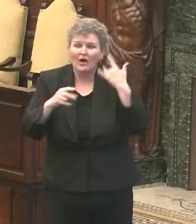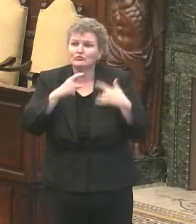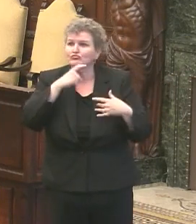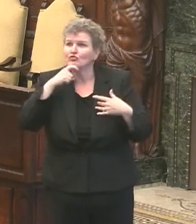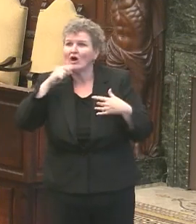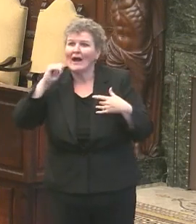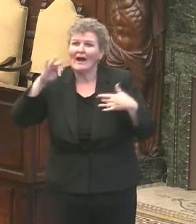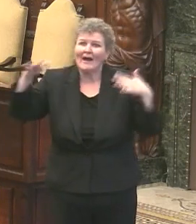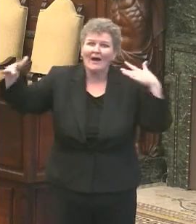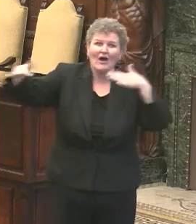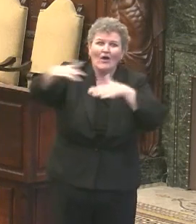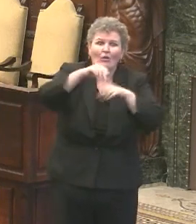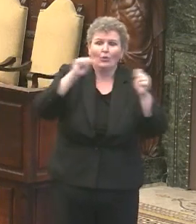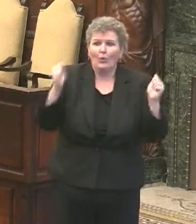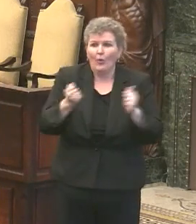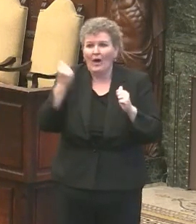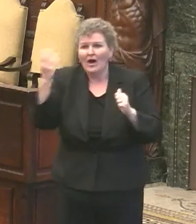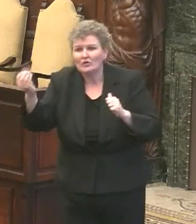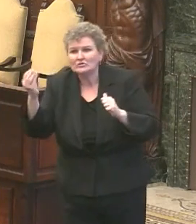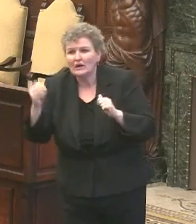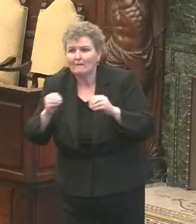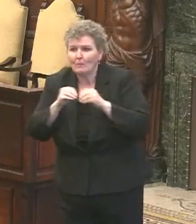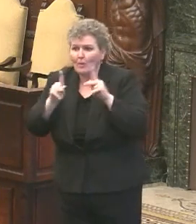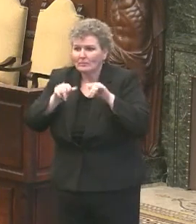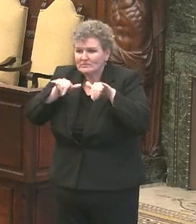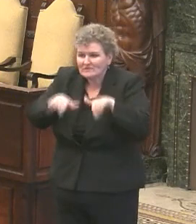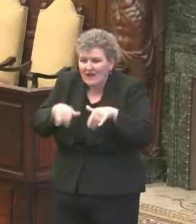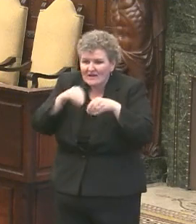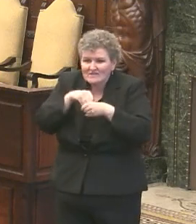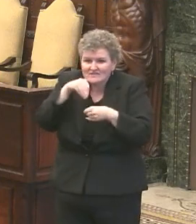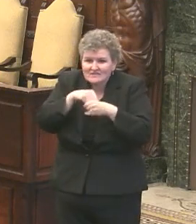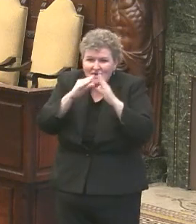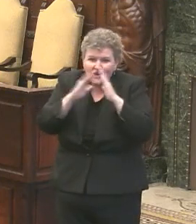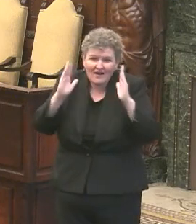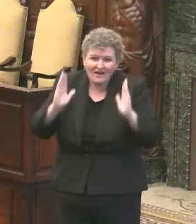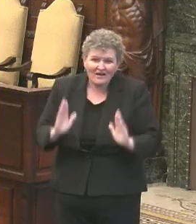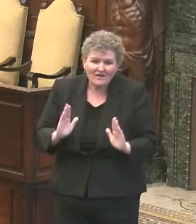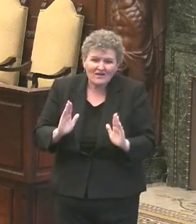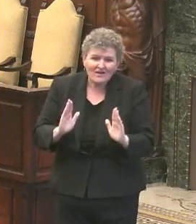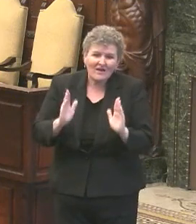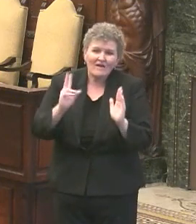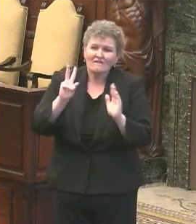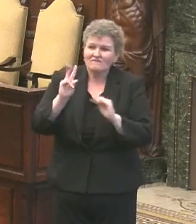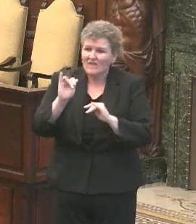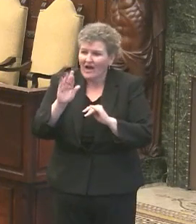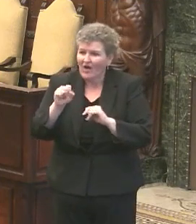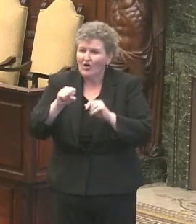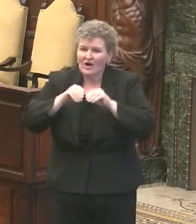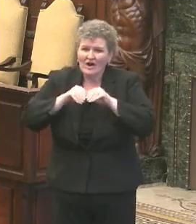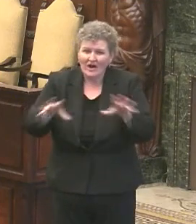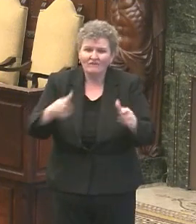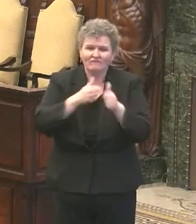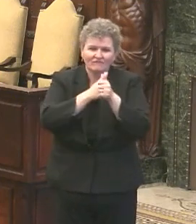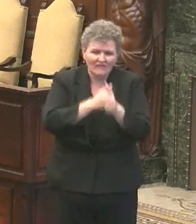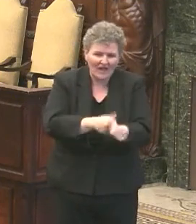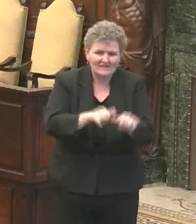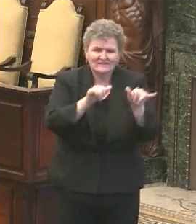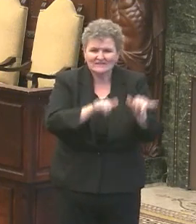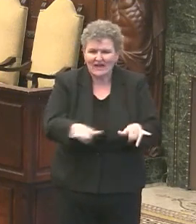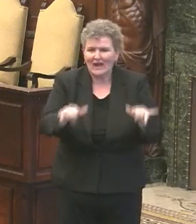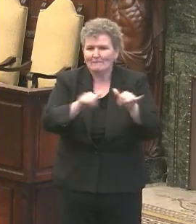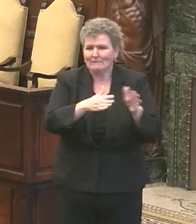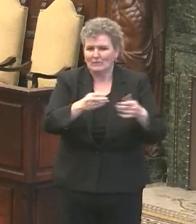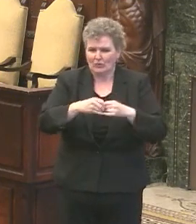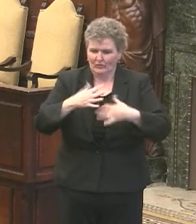more people being indoors. And it appears that then that this virus, COVID, is following the same pattern of other respiratory viruses